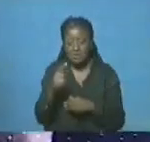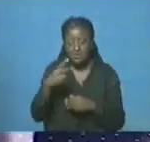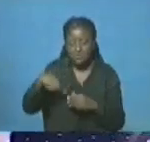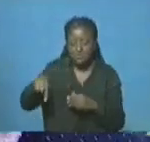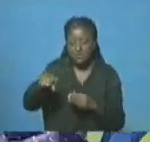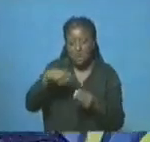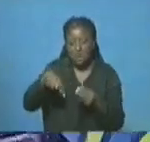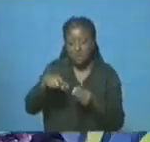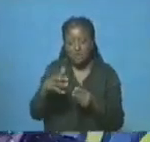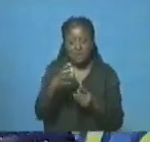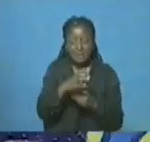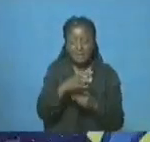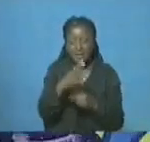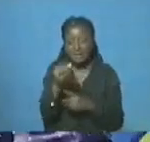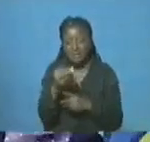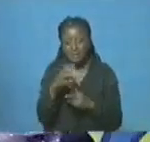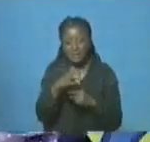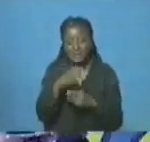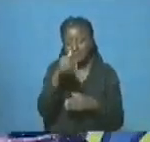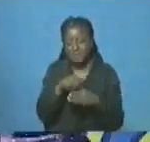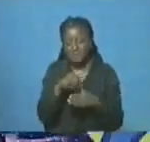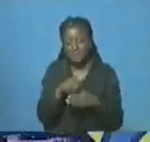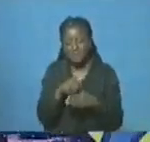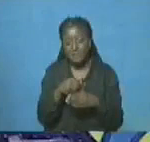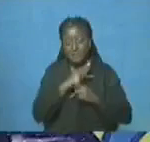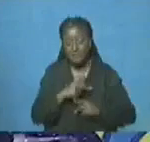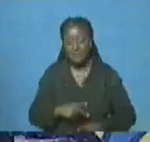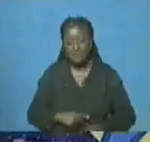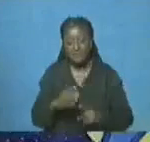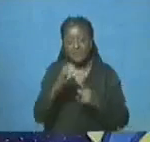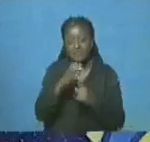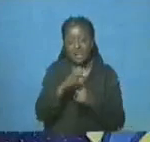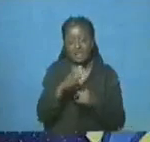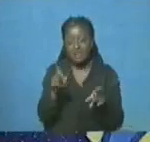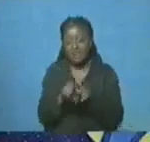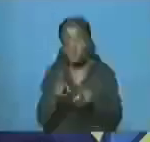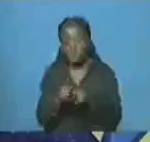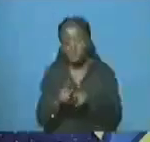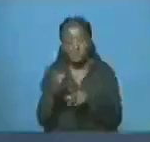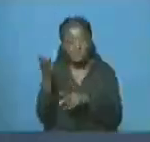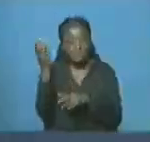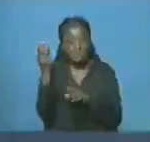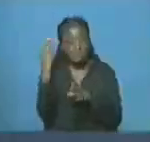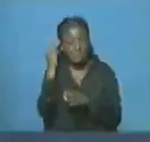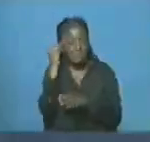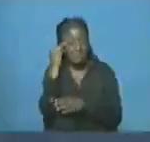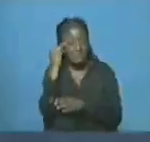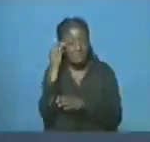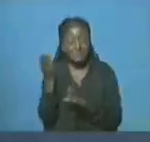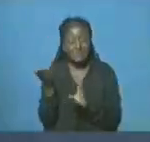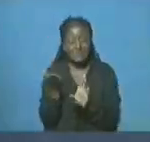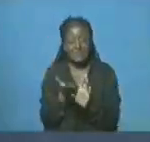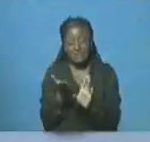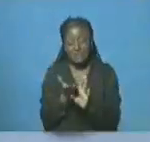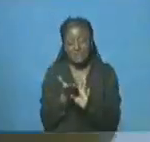And attacks consist of physical attacks, but it's also psychological, you know. Realizing that